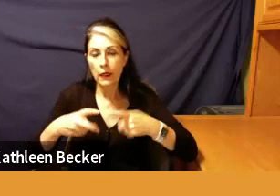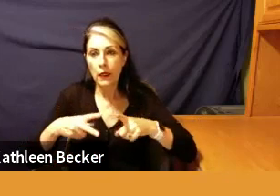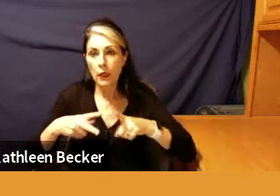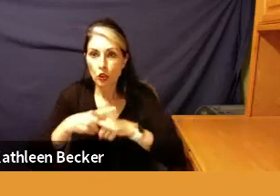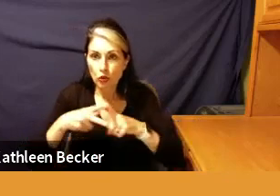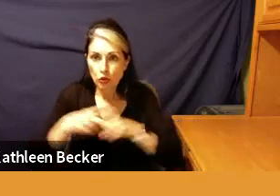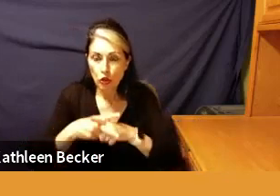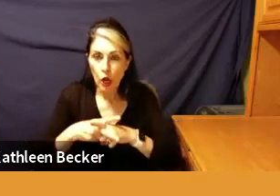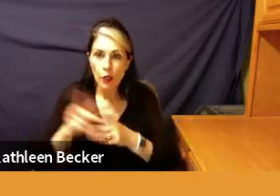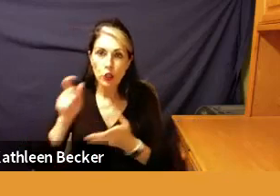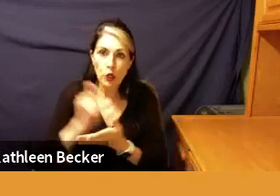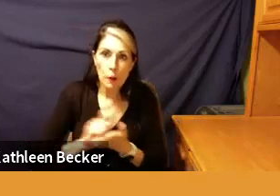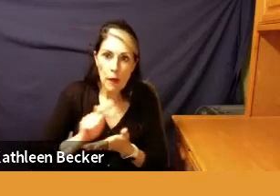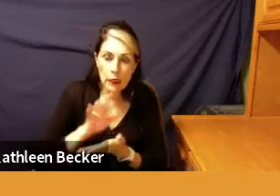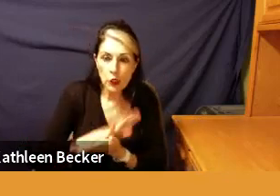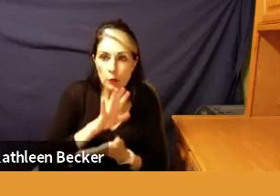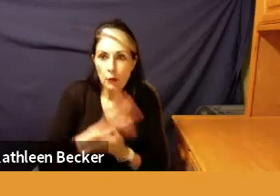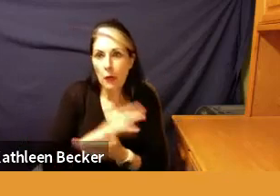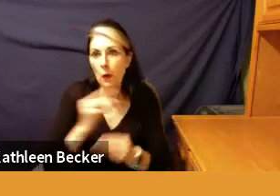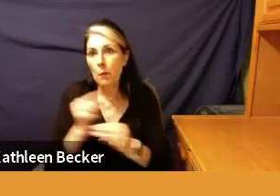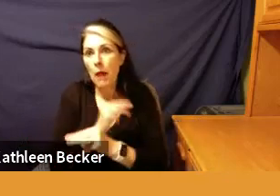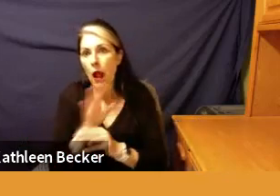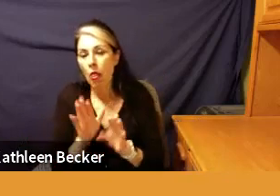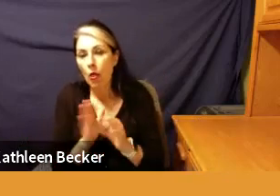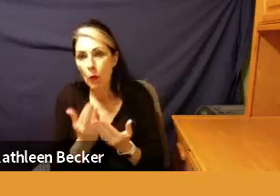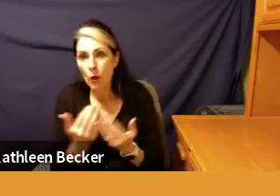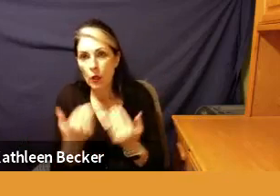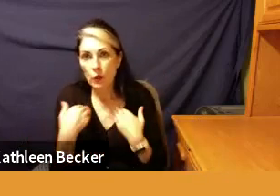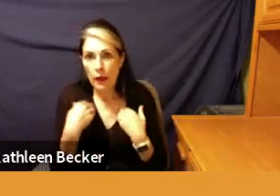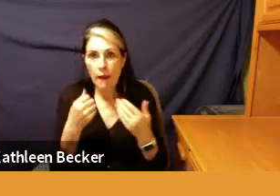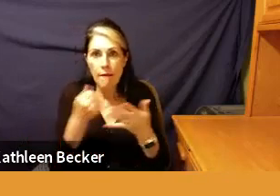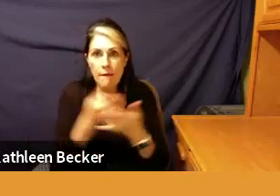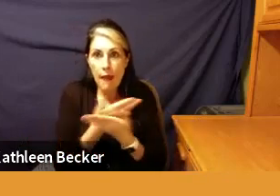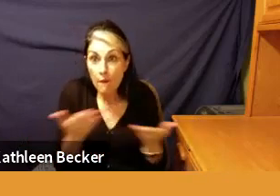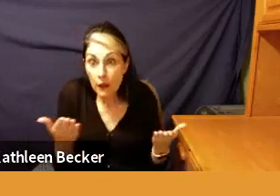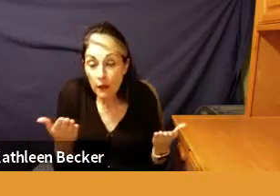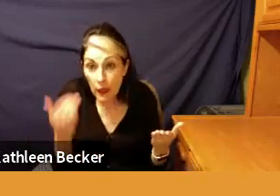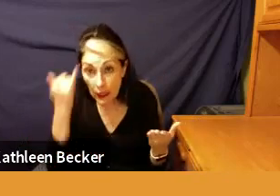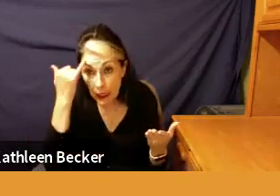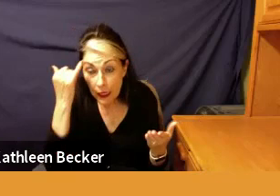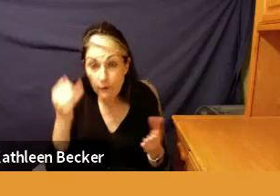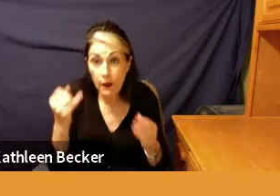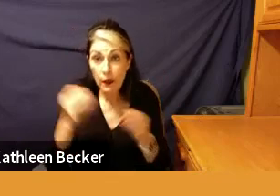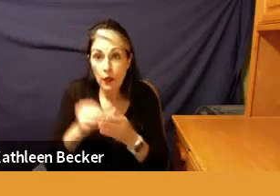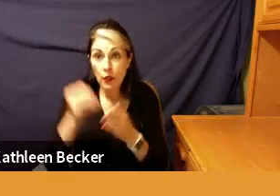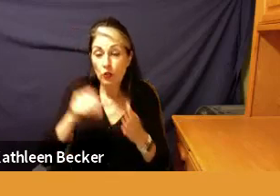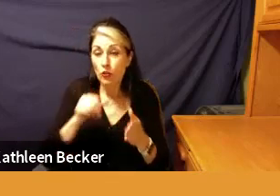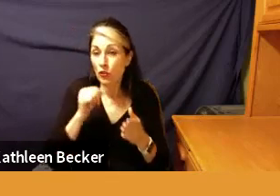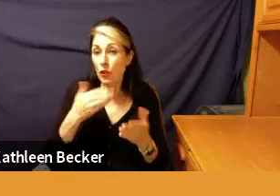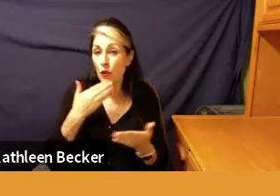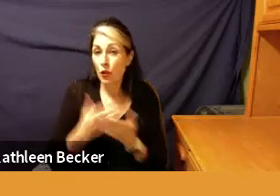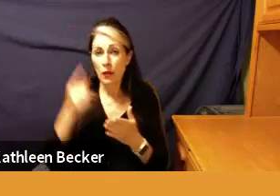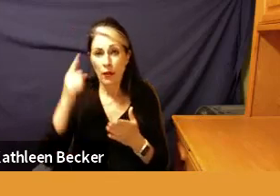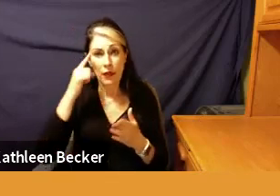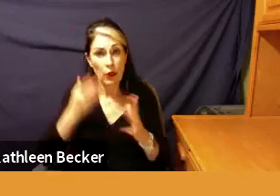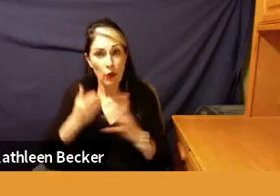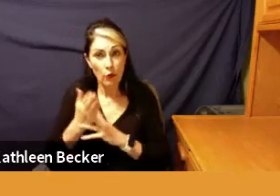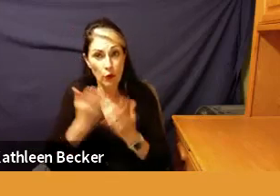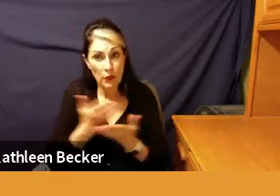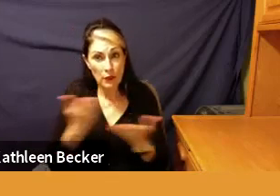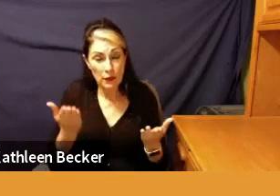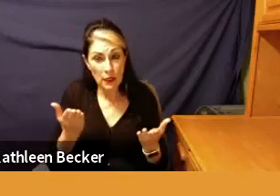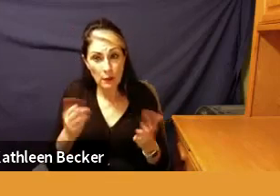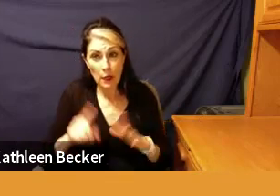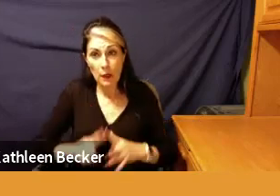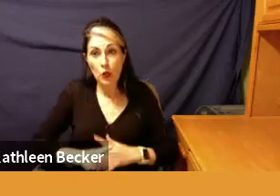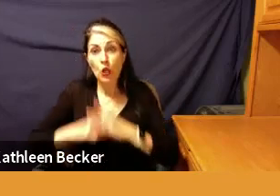a pencil, paper, my math book. Do I have all those things? If your student isn't good at thinking through those things, you might have to prompt